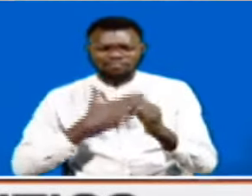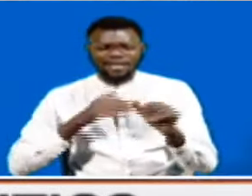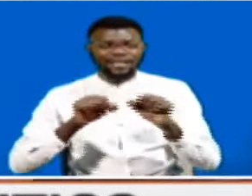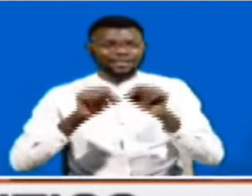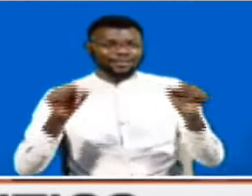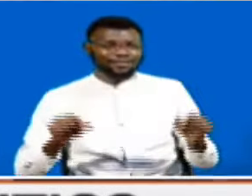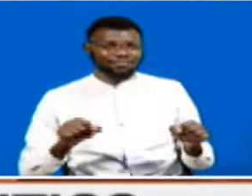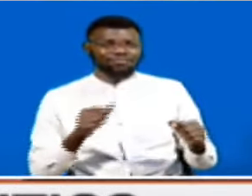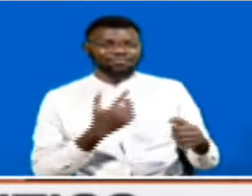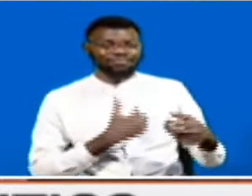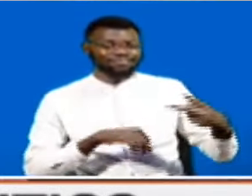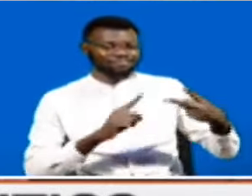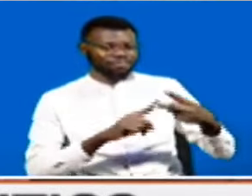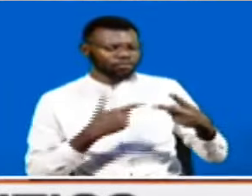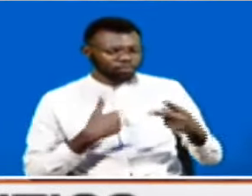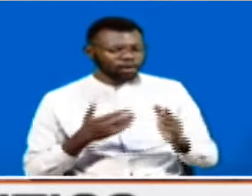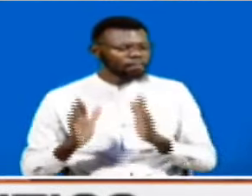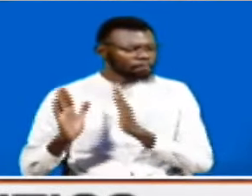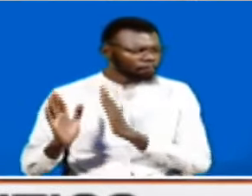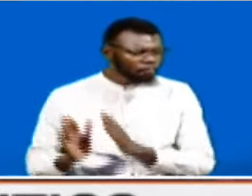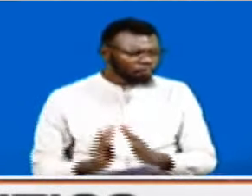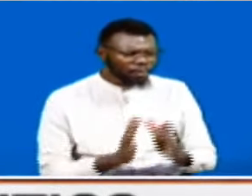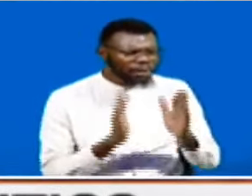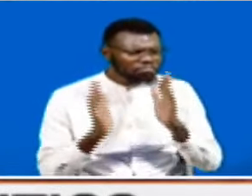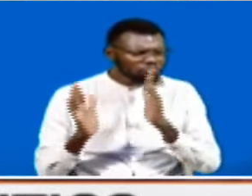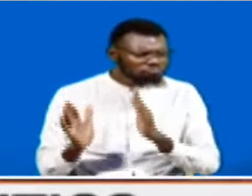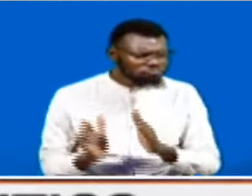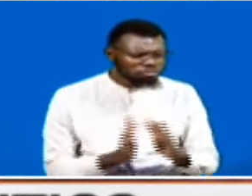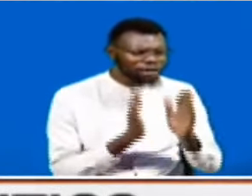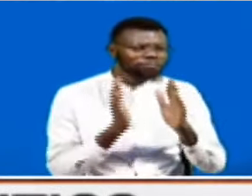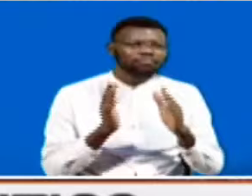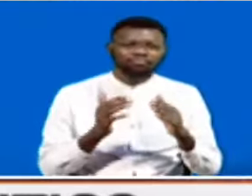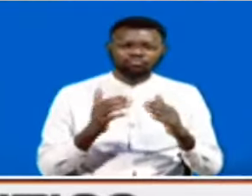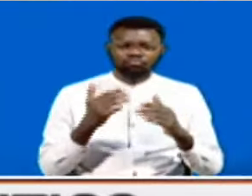I took time to plan. It took me the first